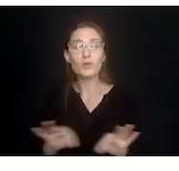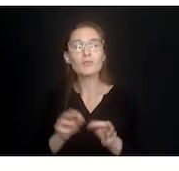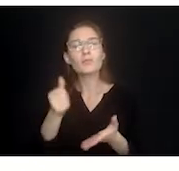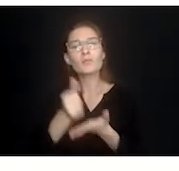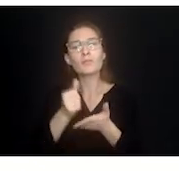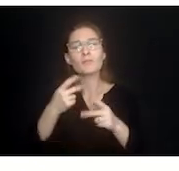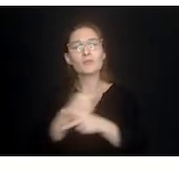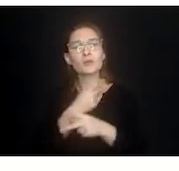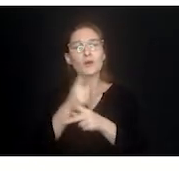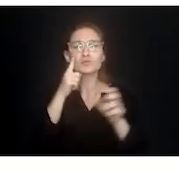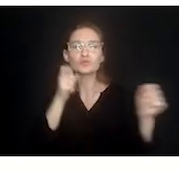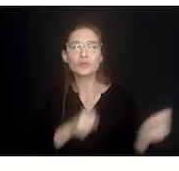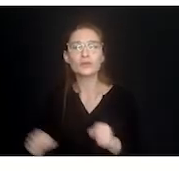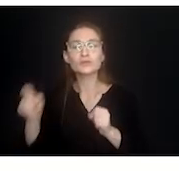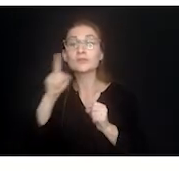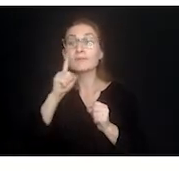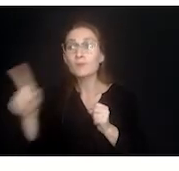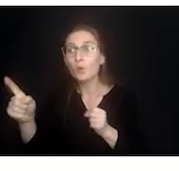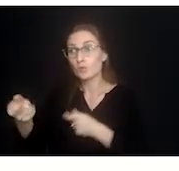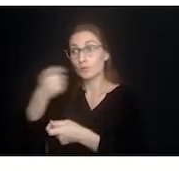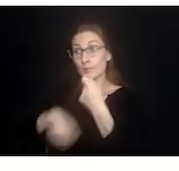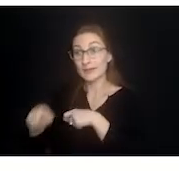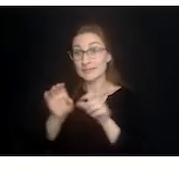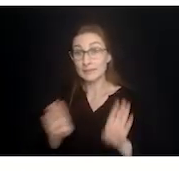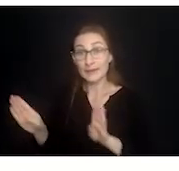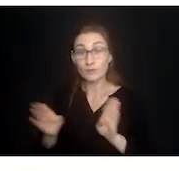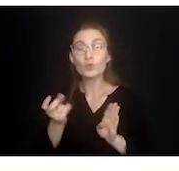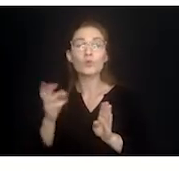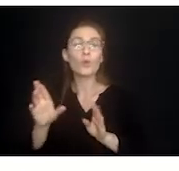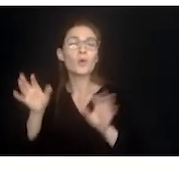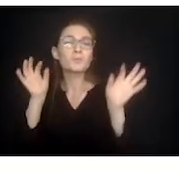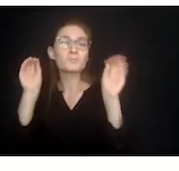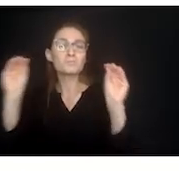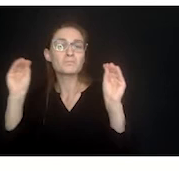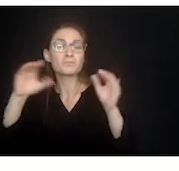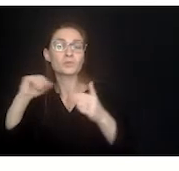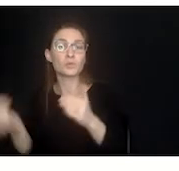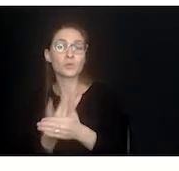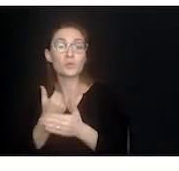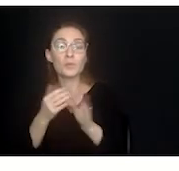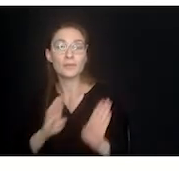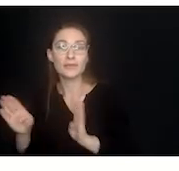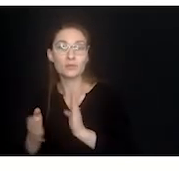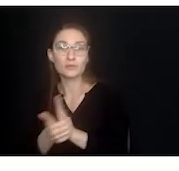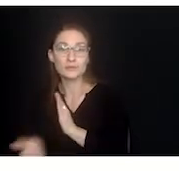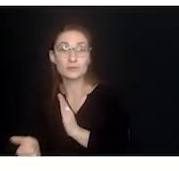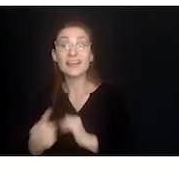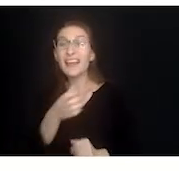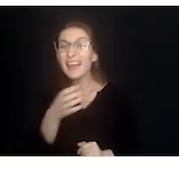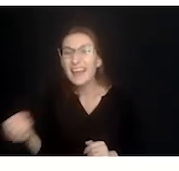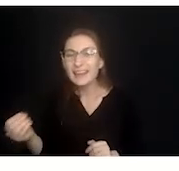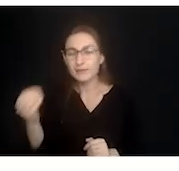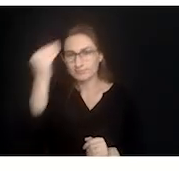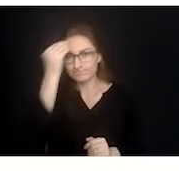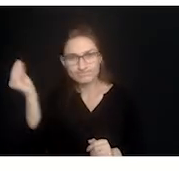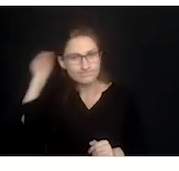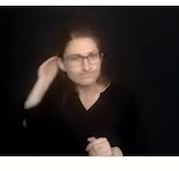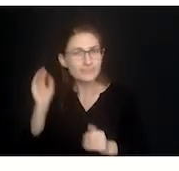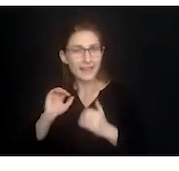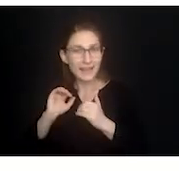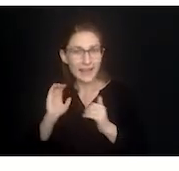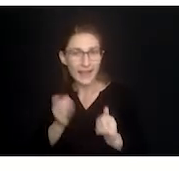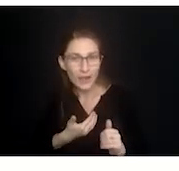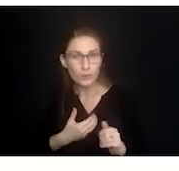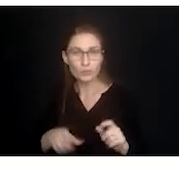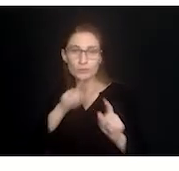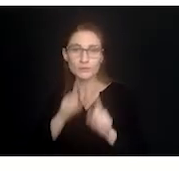come up with strategies that about how we can prevent, teach replacement behavior, or new behavior skills, and being cautious about how we